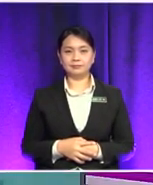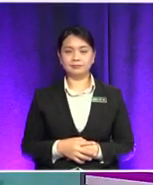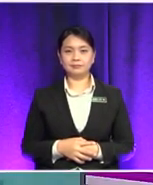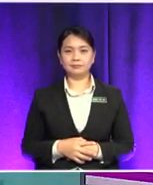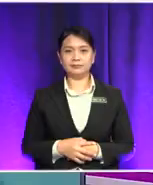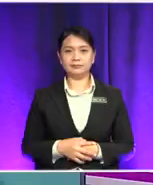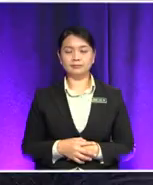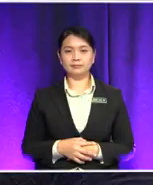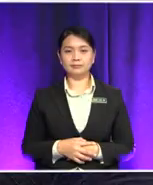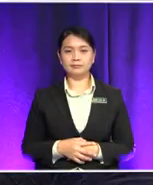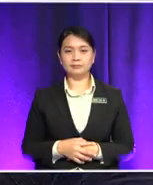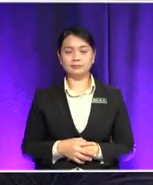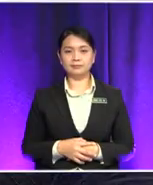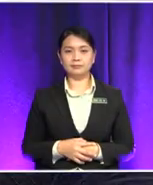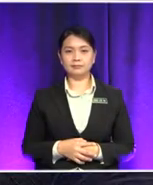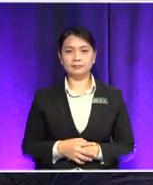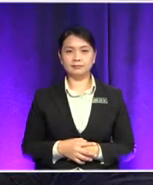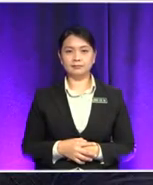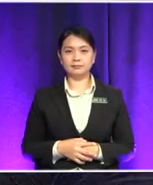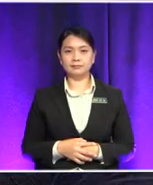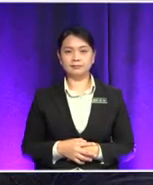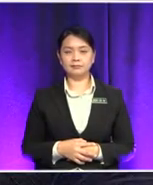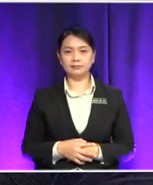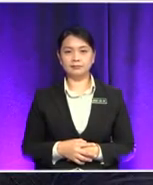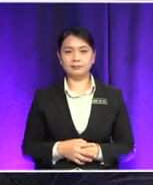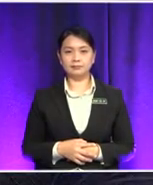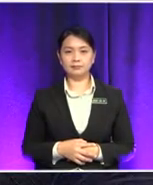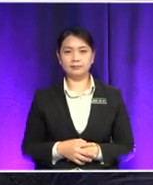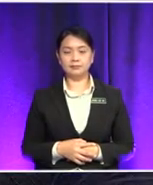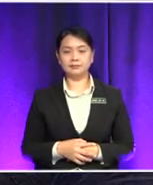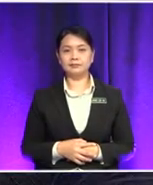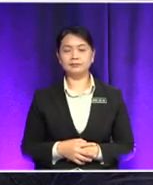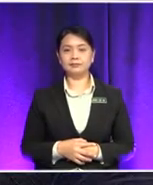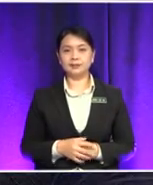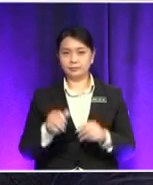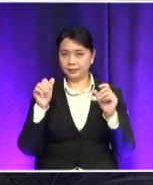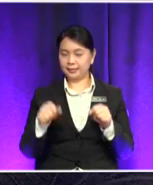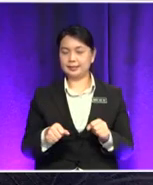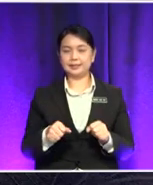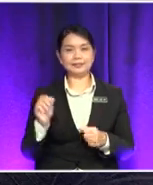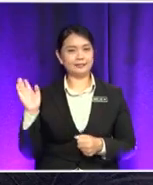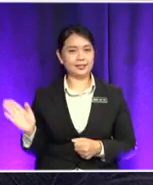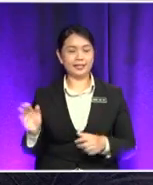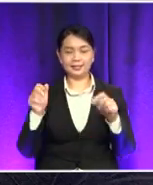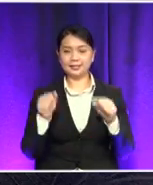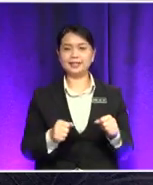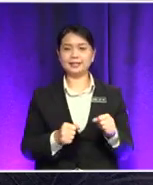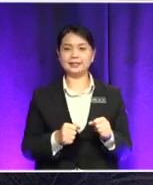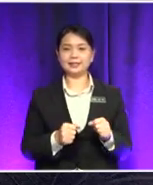Hidayah, does Ain deserve a candy? Yeah, sure. Okay. You can get one. One candy for a good answer from